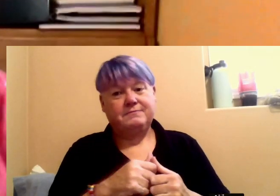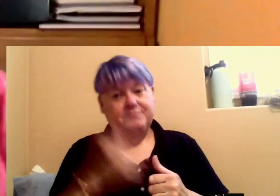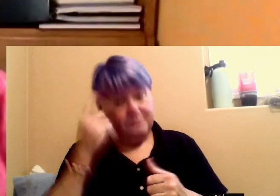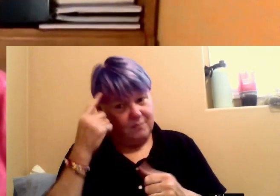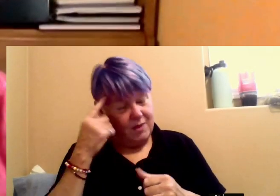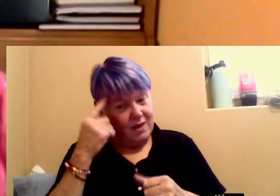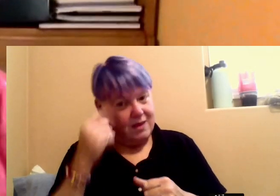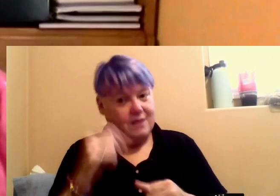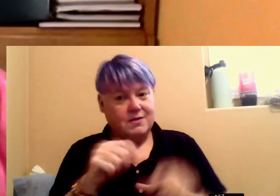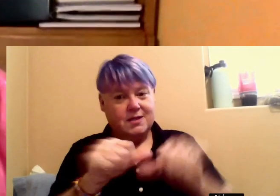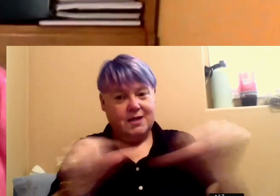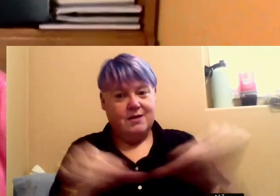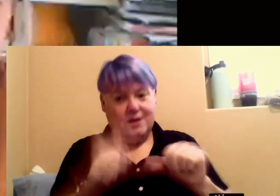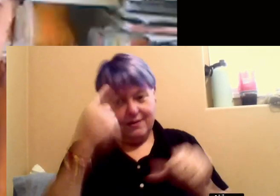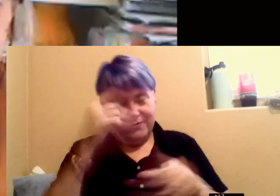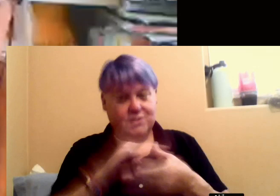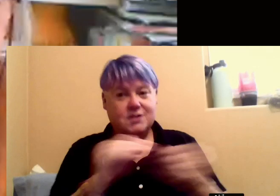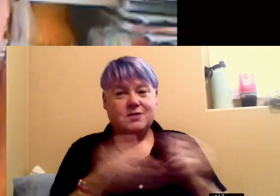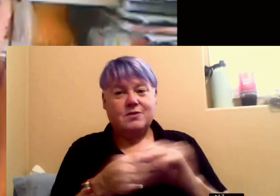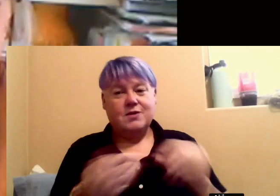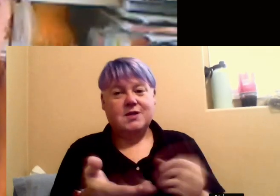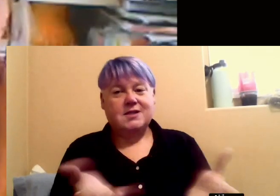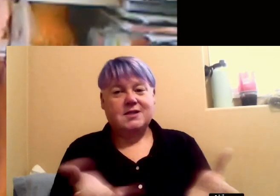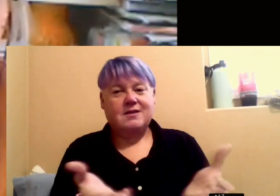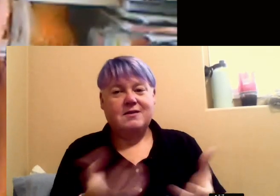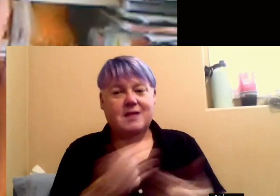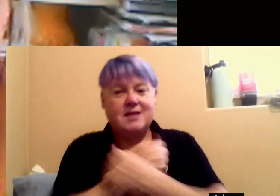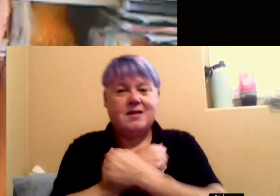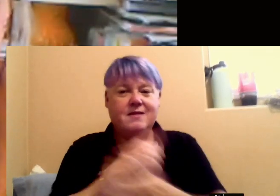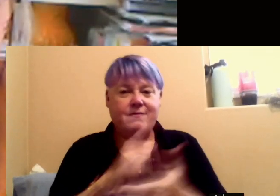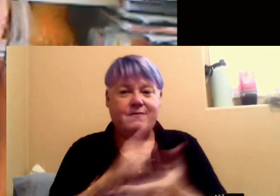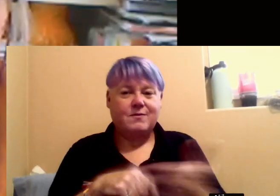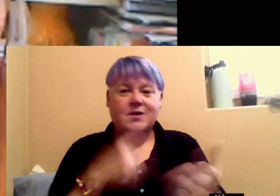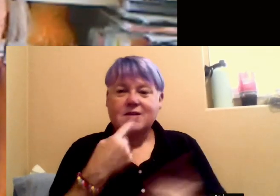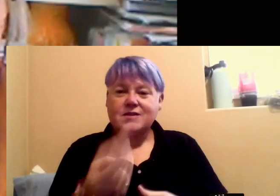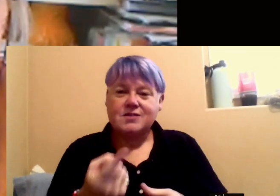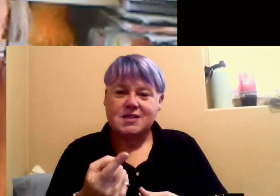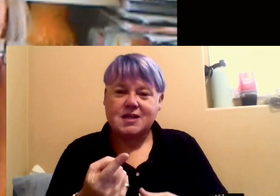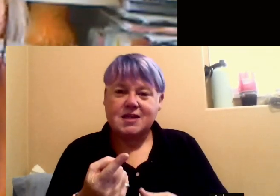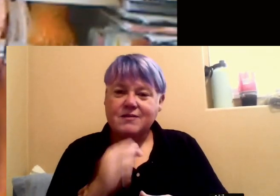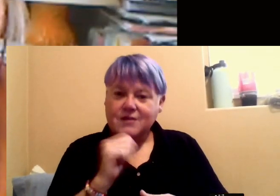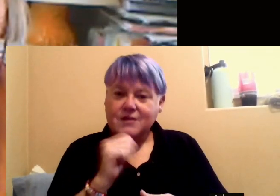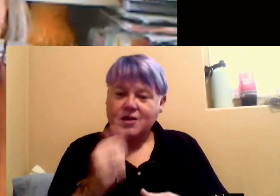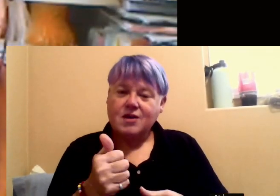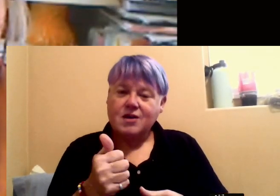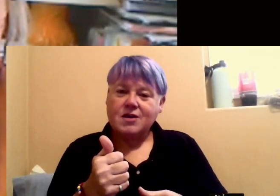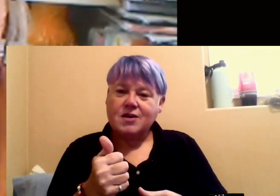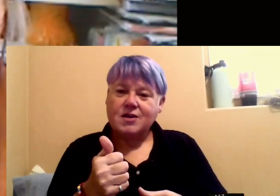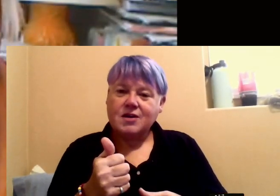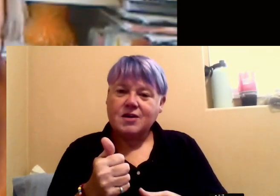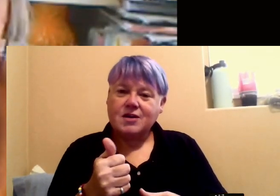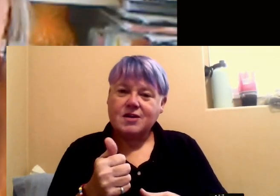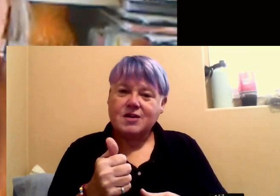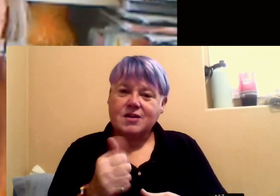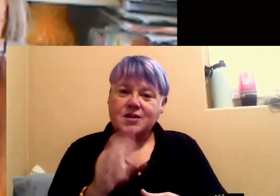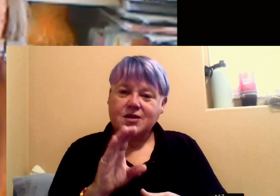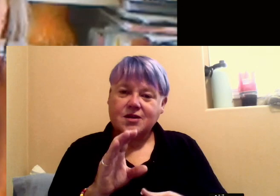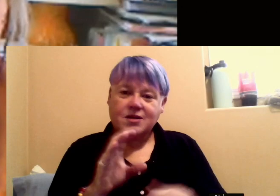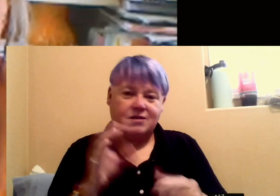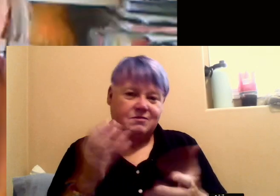here. I love what you said about people who are not coping with the kind